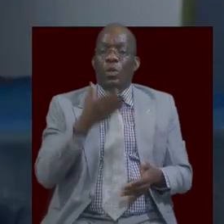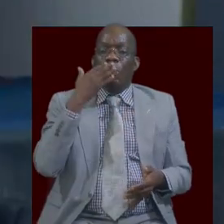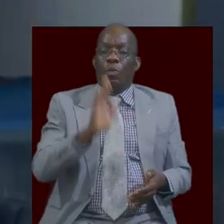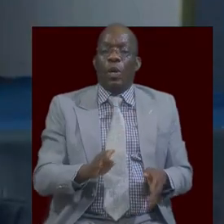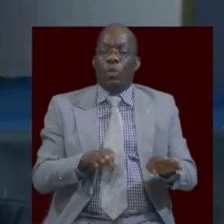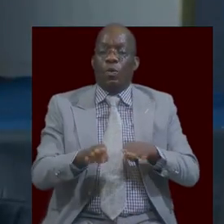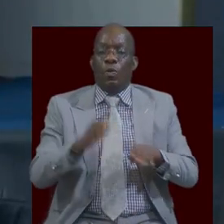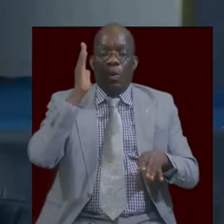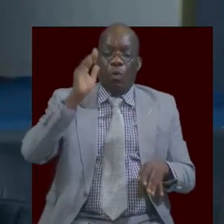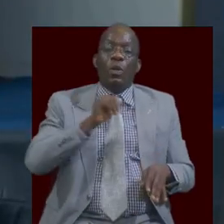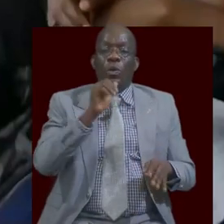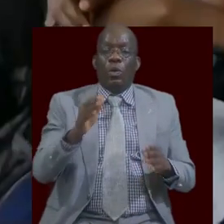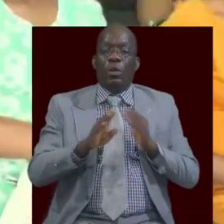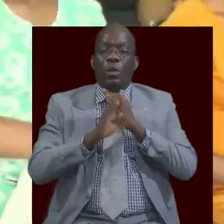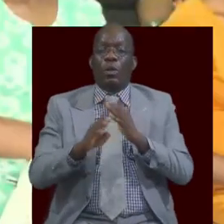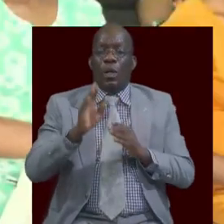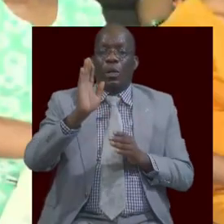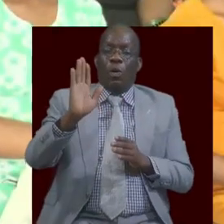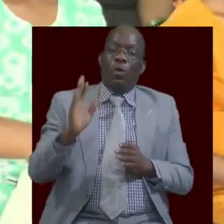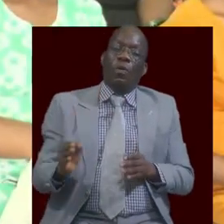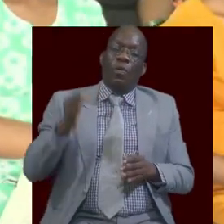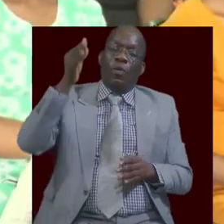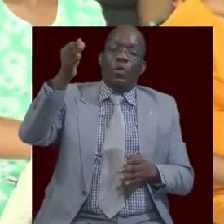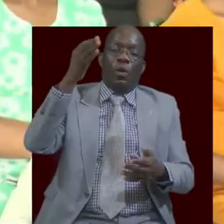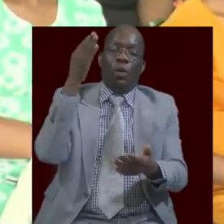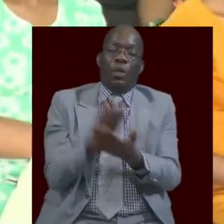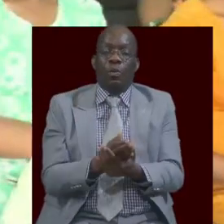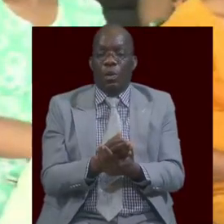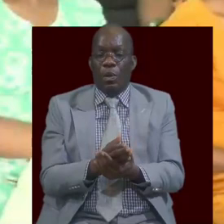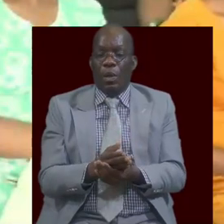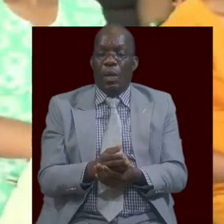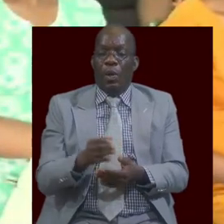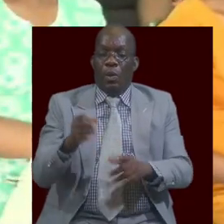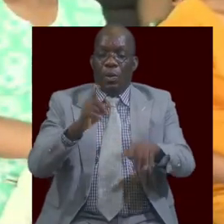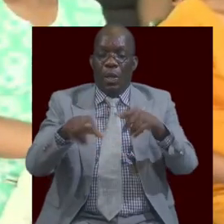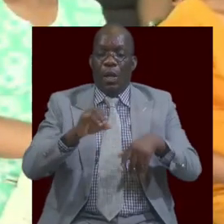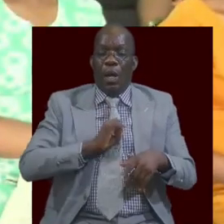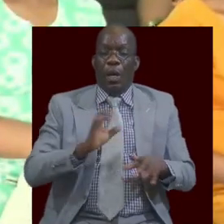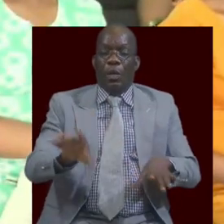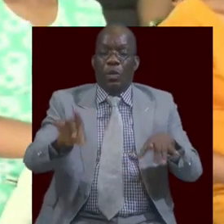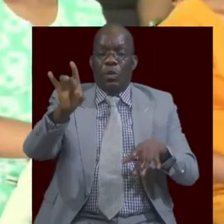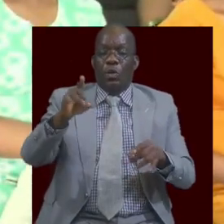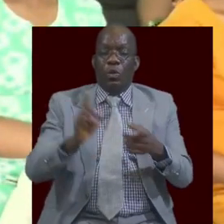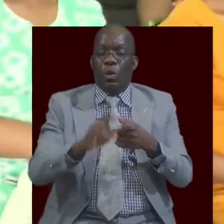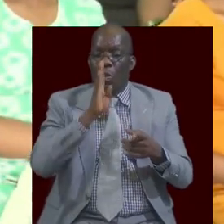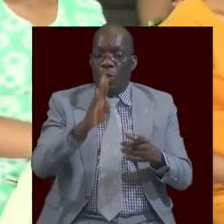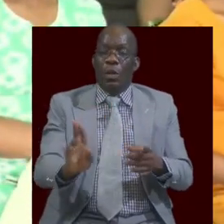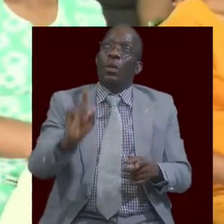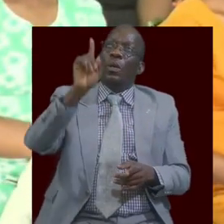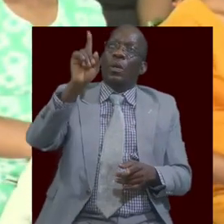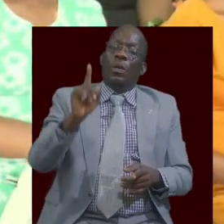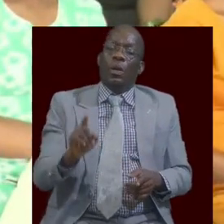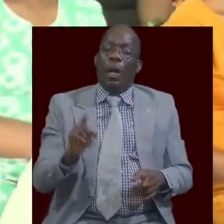hinder your destiny. I choose to be up. And as you choose to be up,